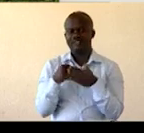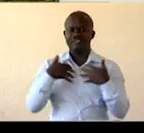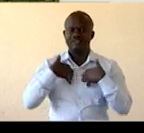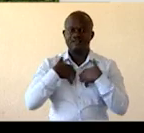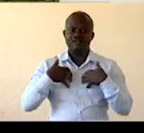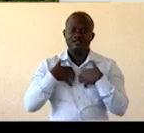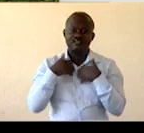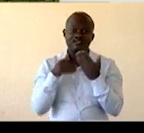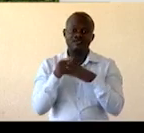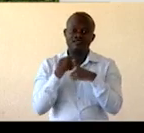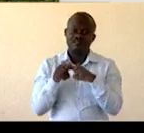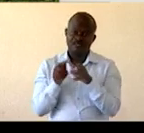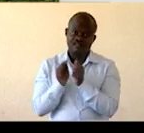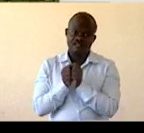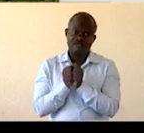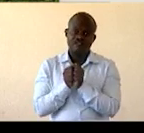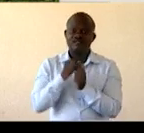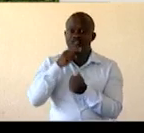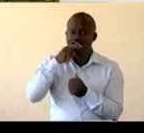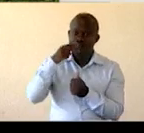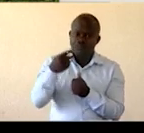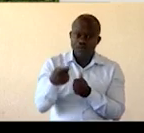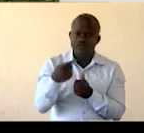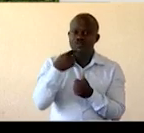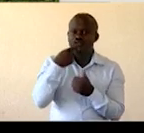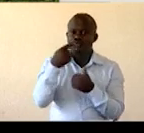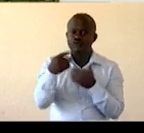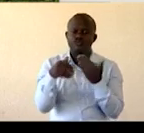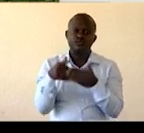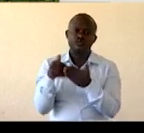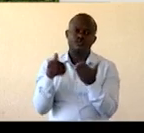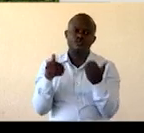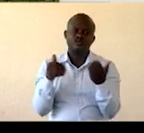plants and animals, respond to